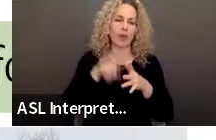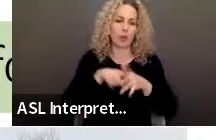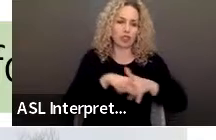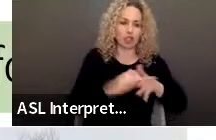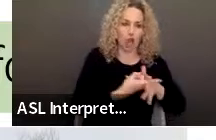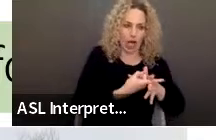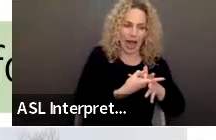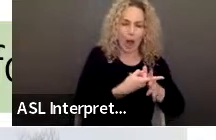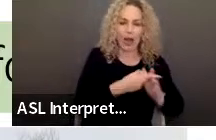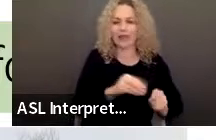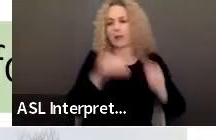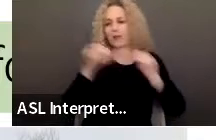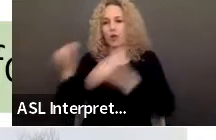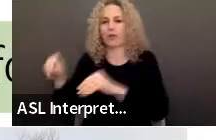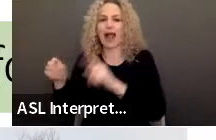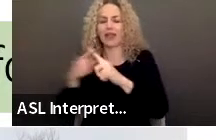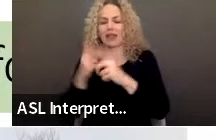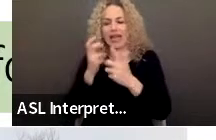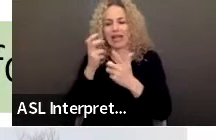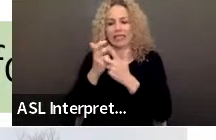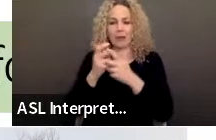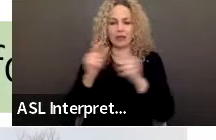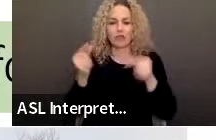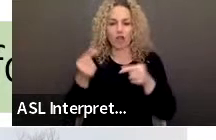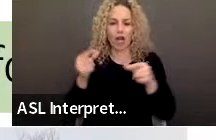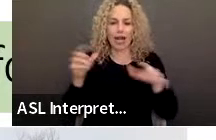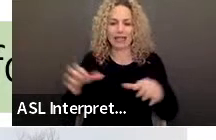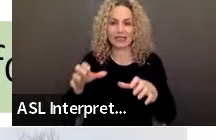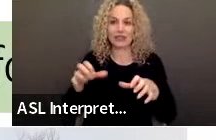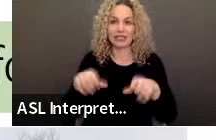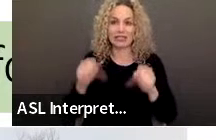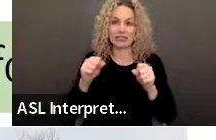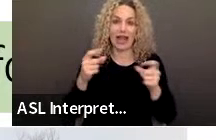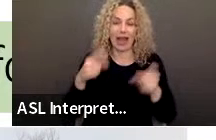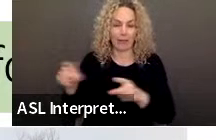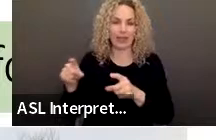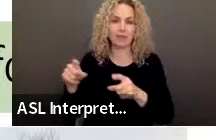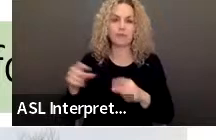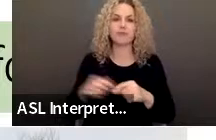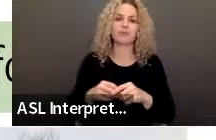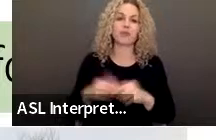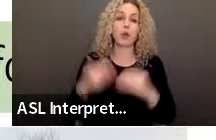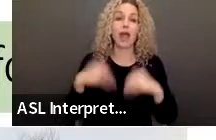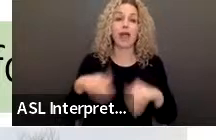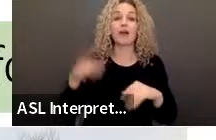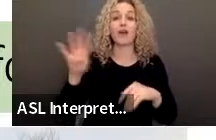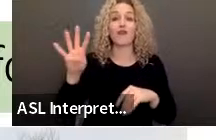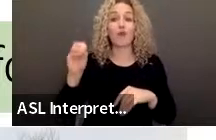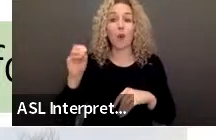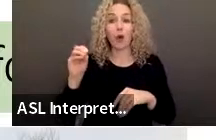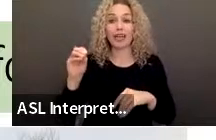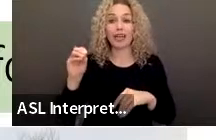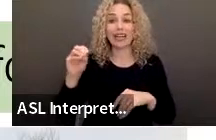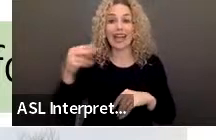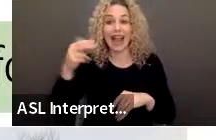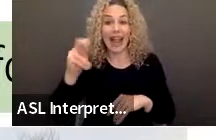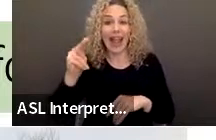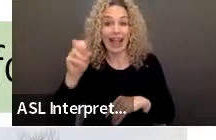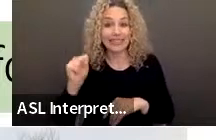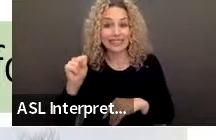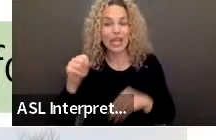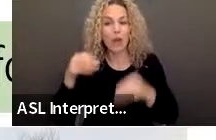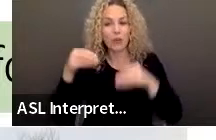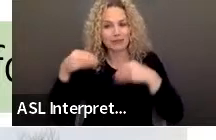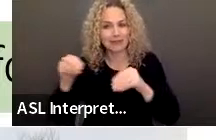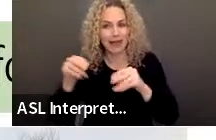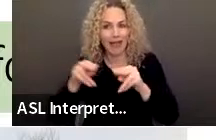lot of our adaptive gardening activities take place. We also have 40 laying hens and do sell our eggs.